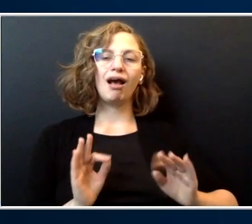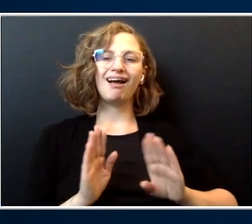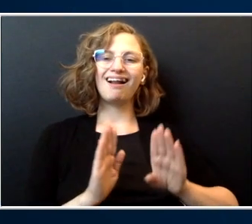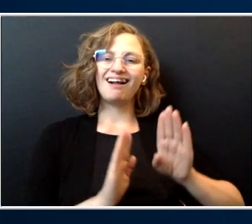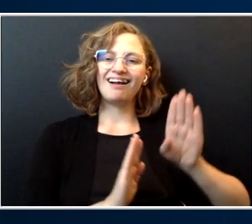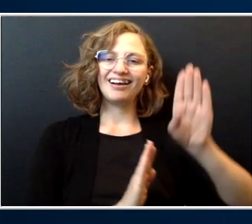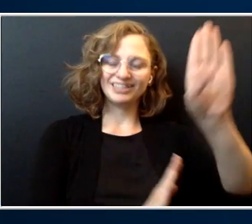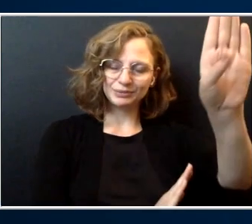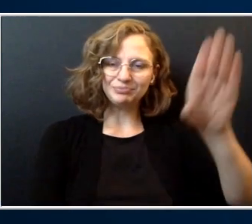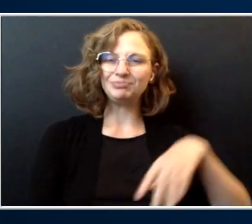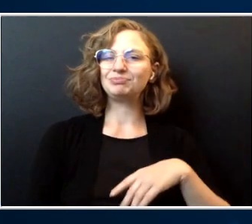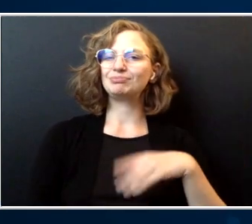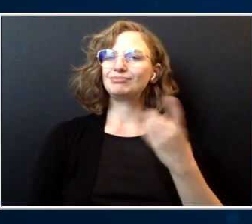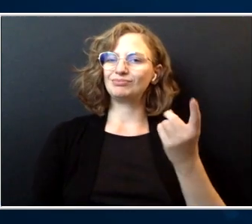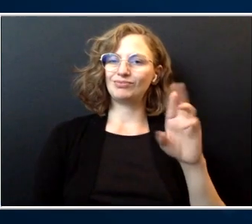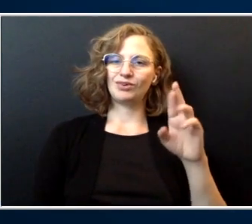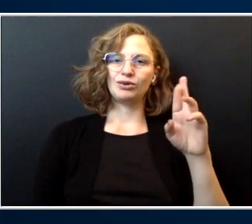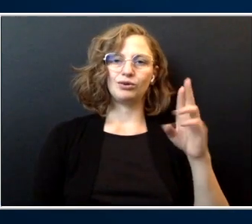Rhodes.